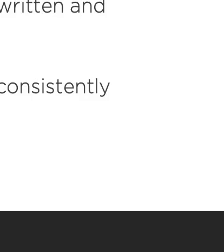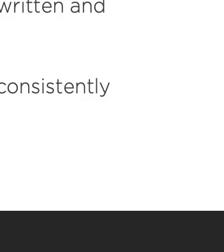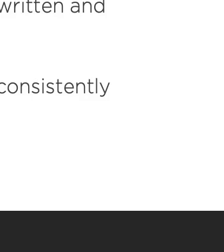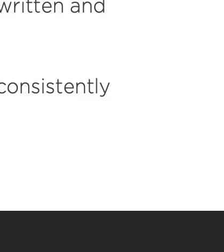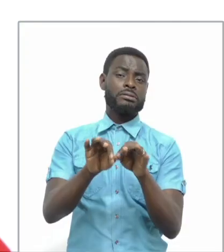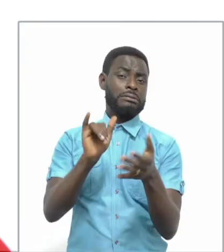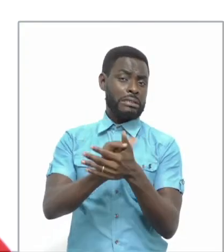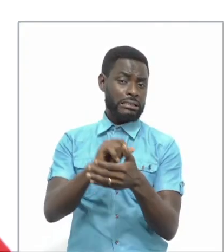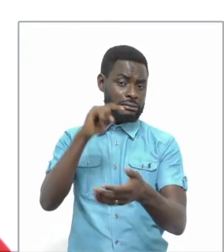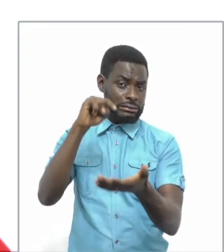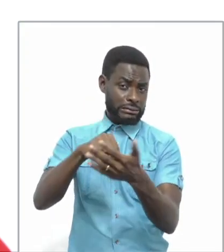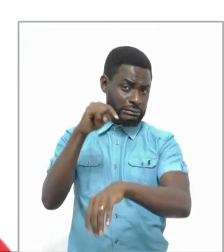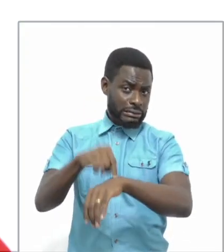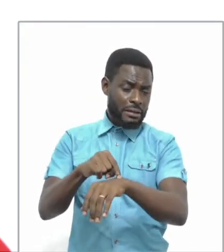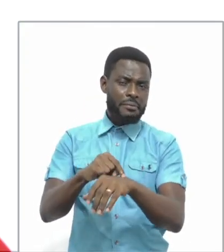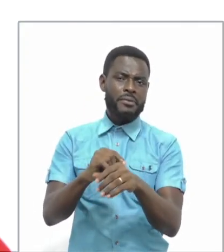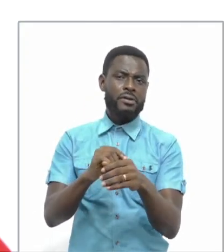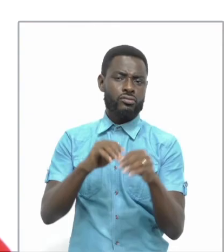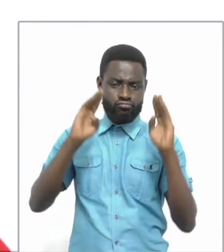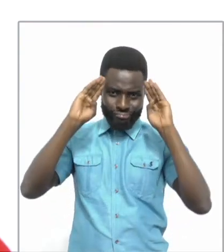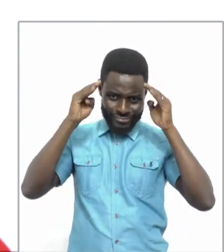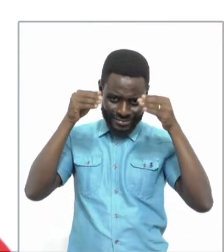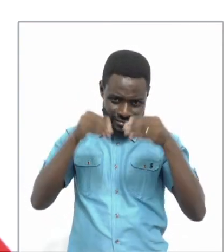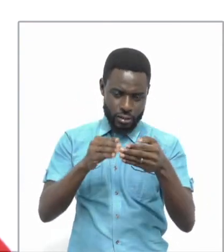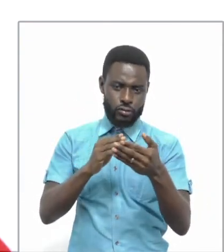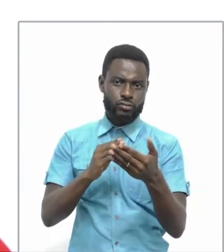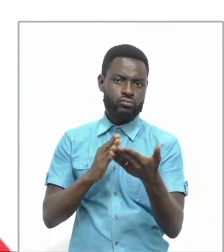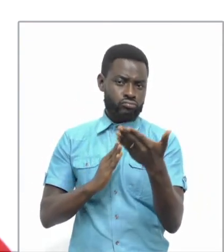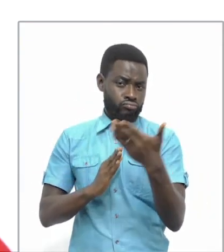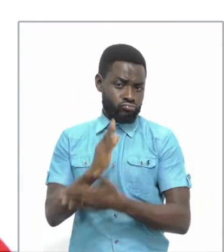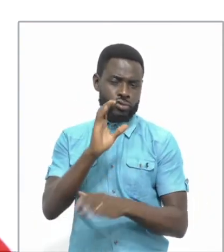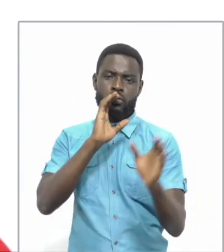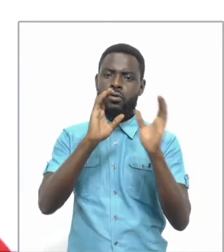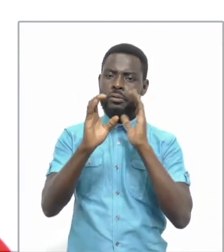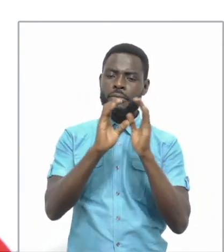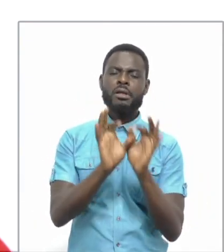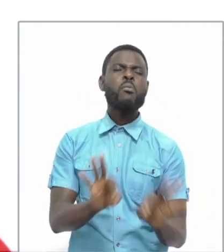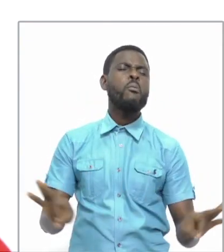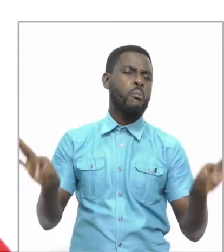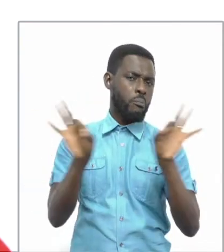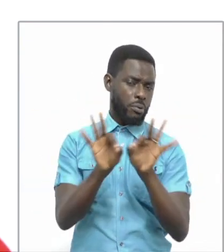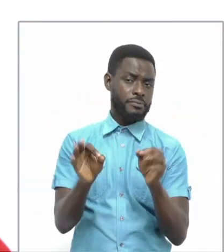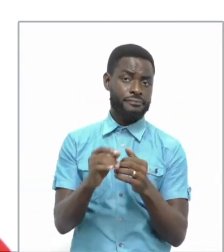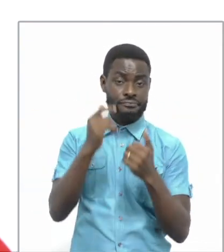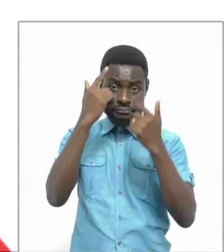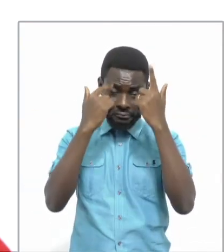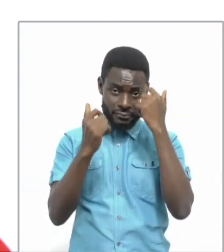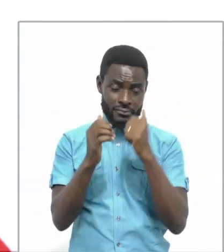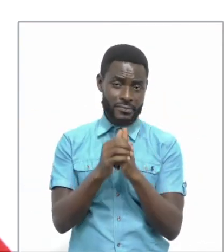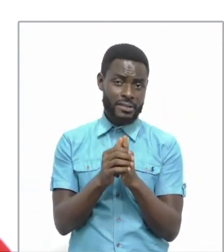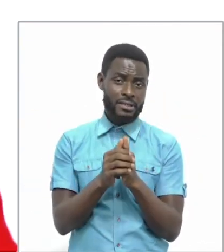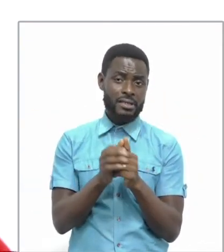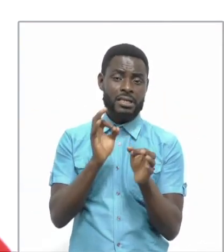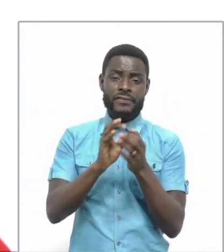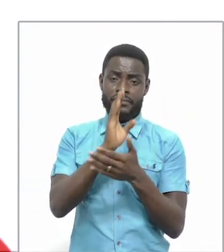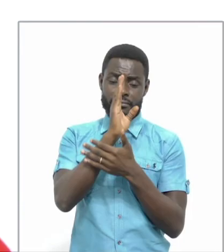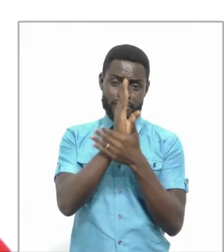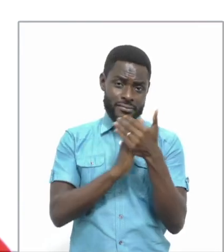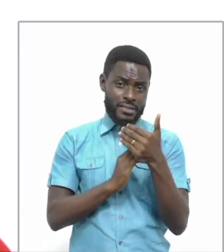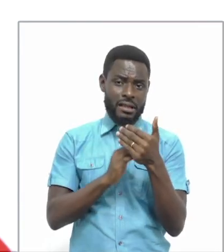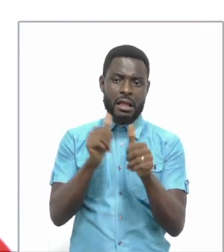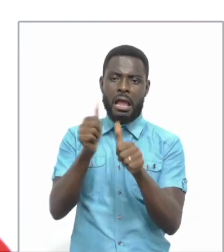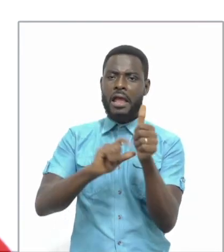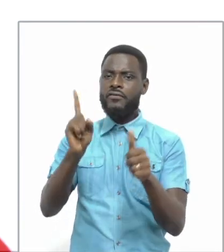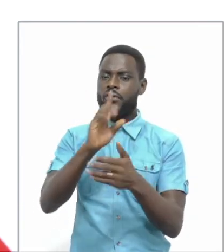you all focus on effective communication. Oh here papa. Osande sisian iyezin baby